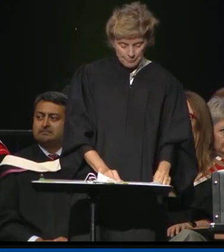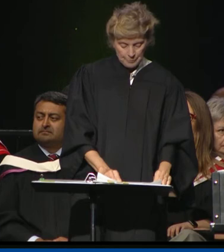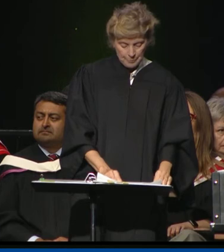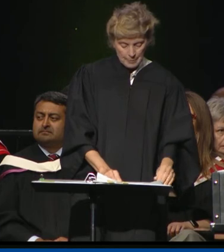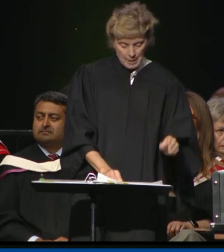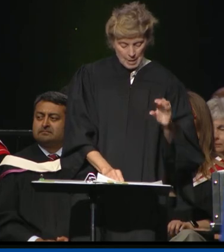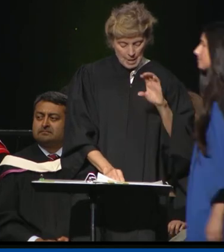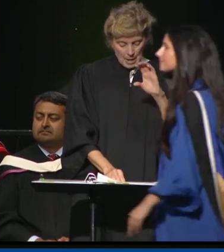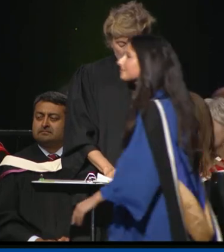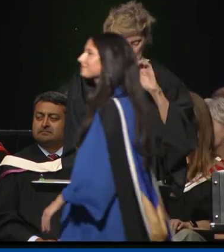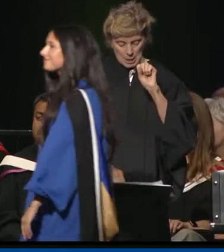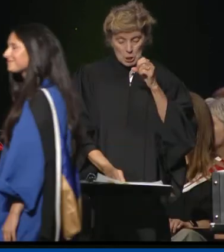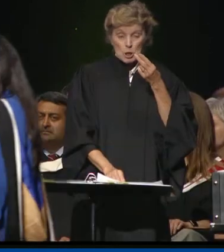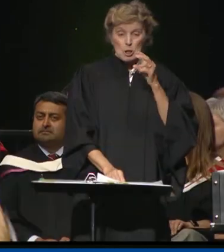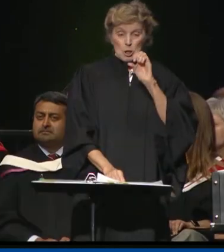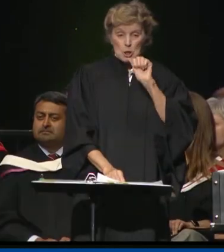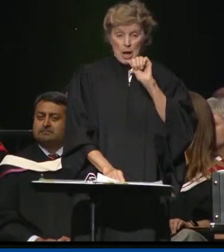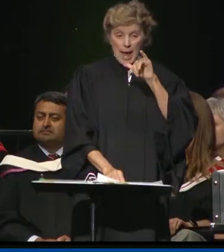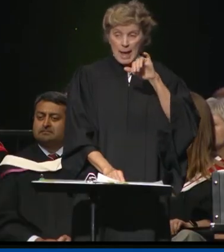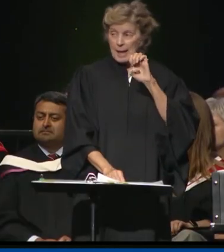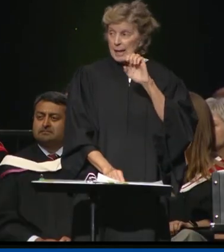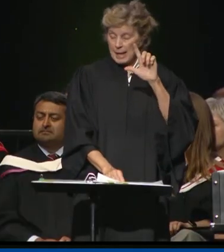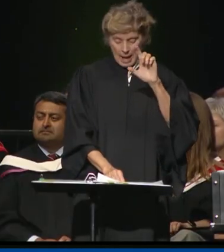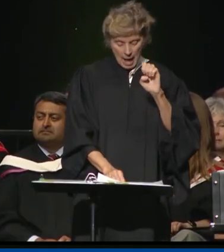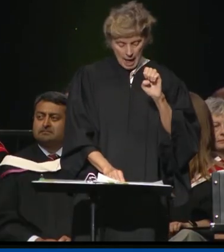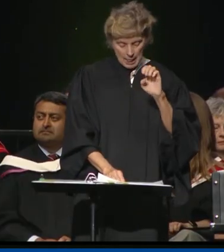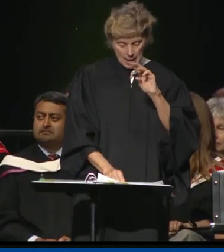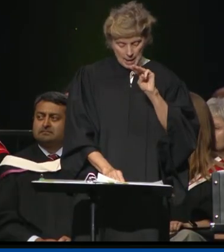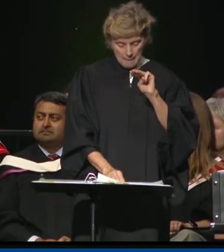Shayel Melnichuk, with distinction.